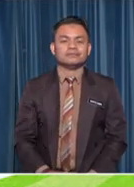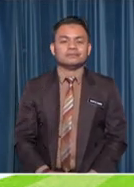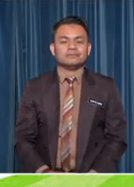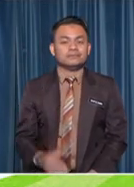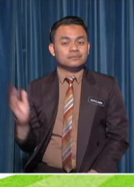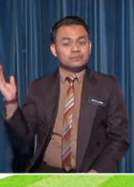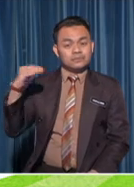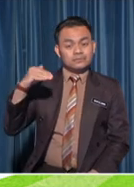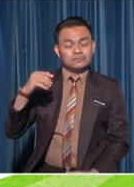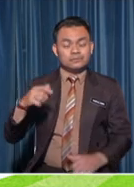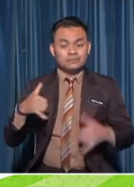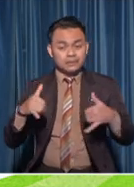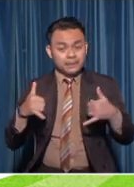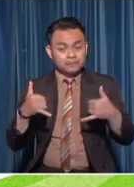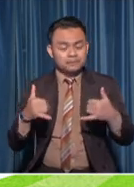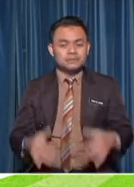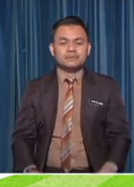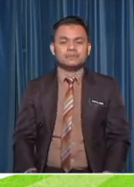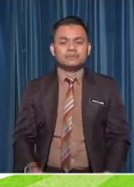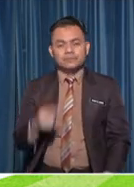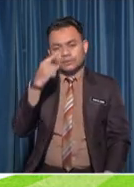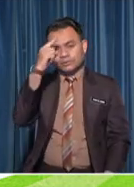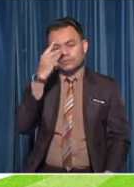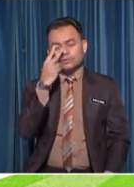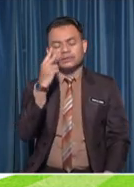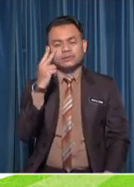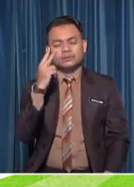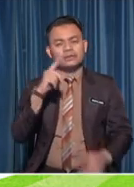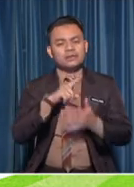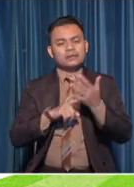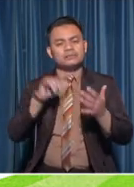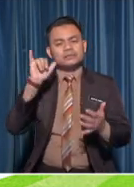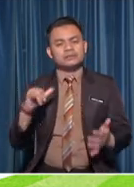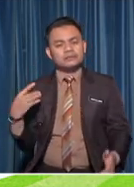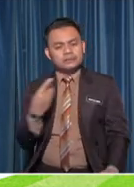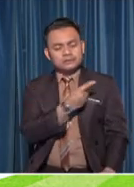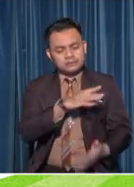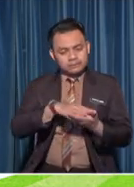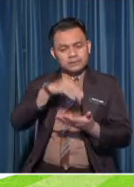let's play a game to check what have we learned today.